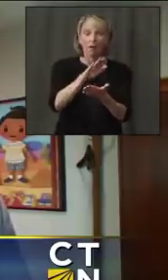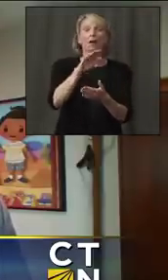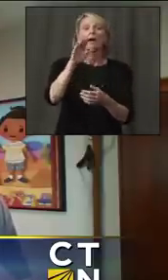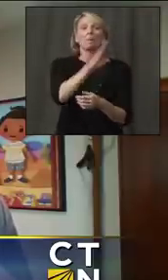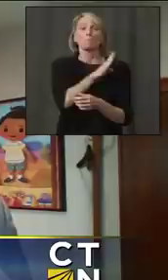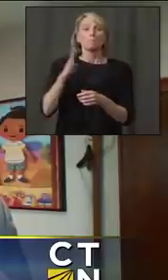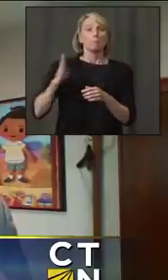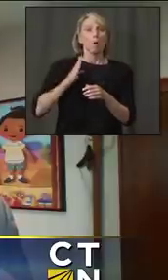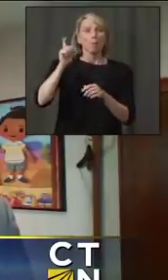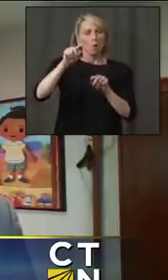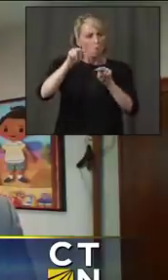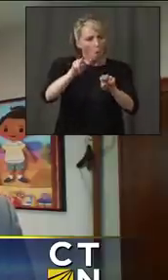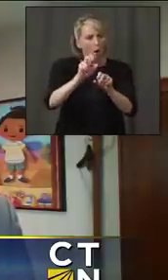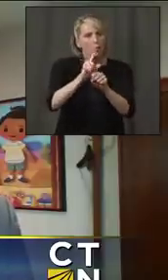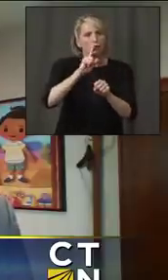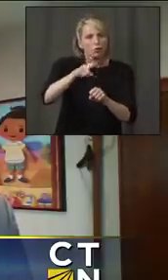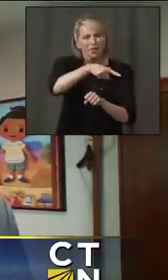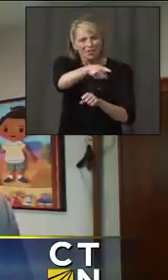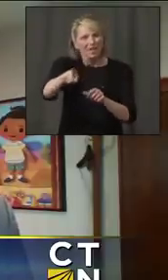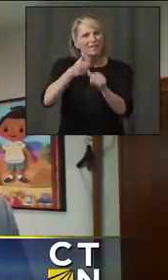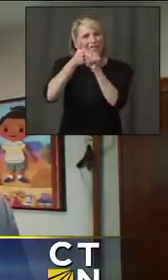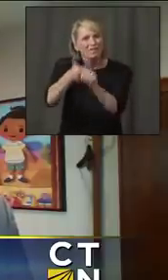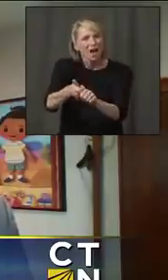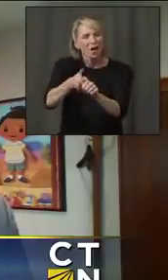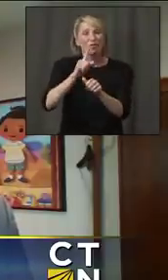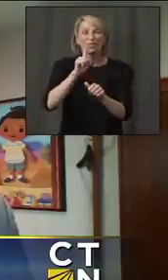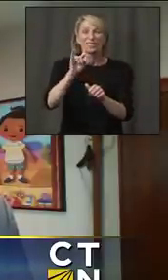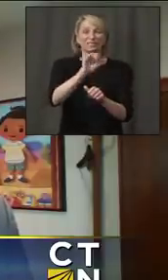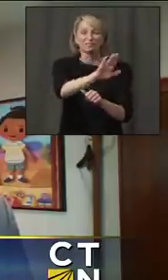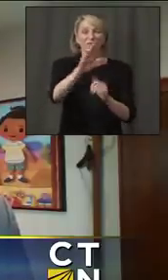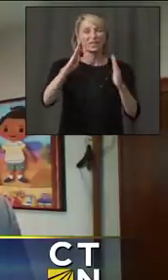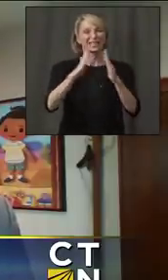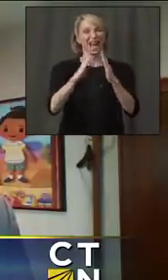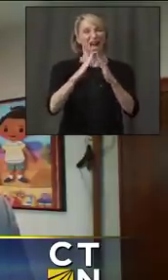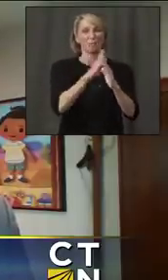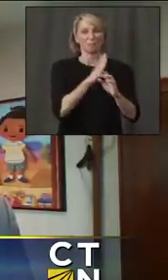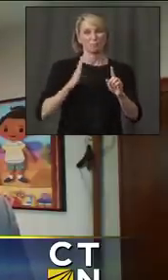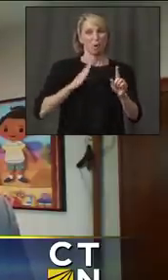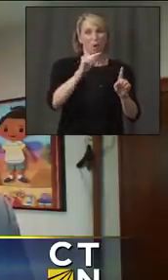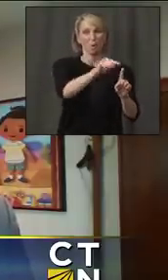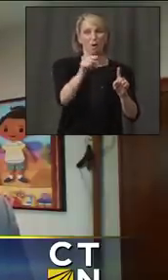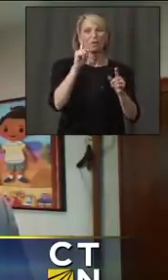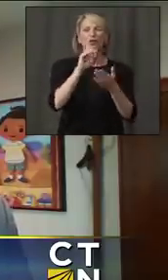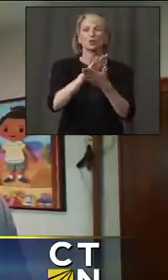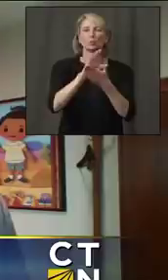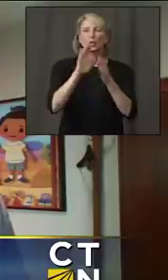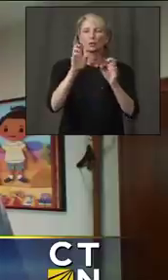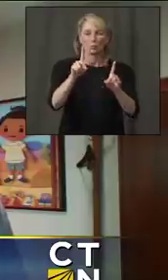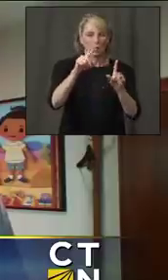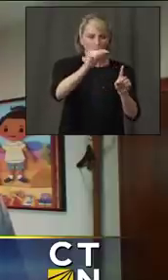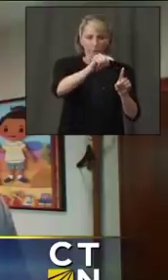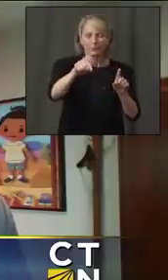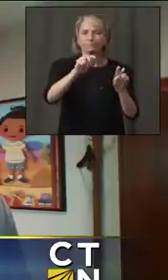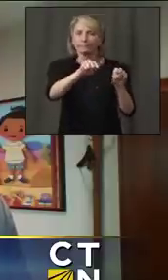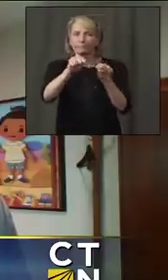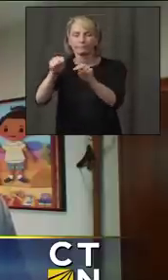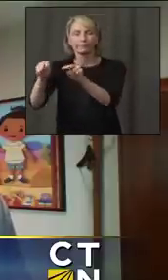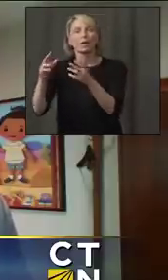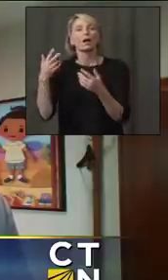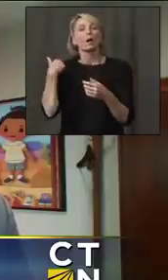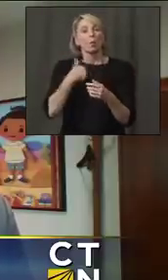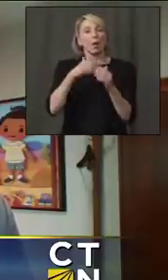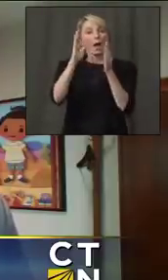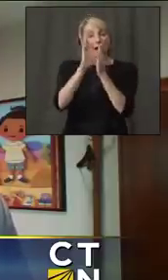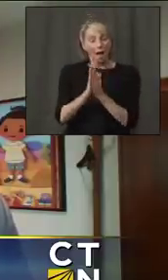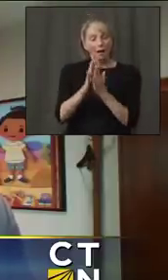practices and being very clear about what the expectations are, the plans that they have available, we're asking that they also